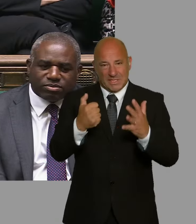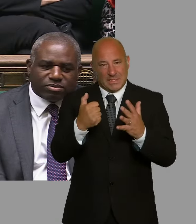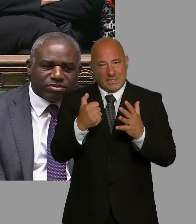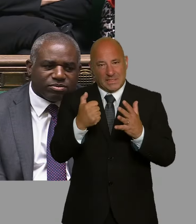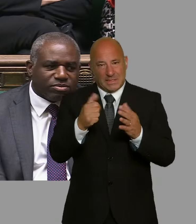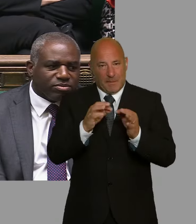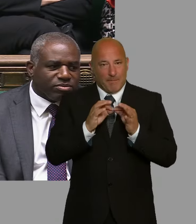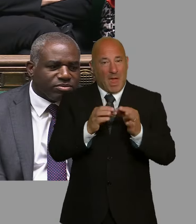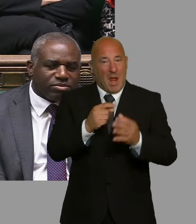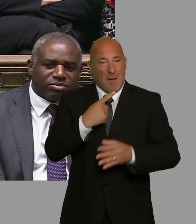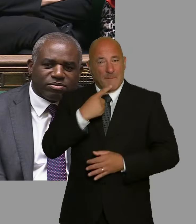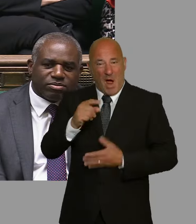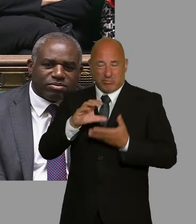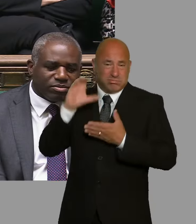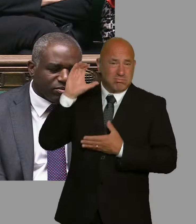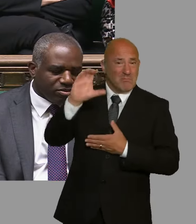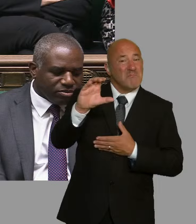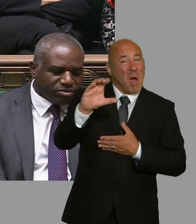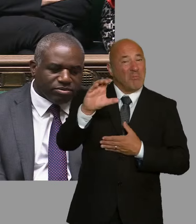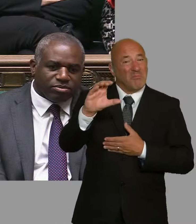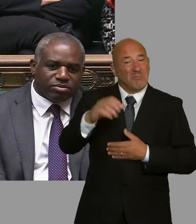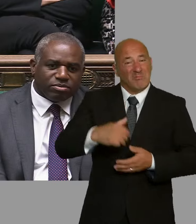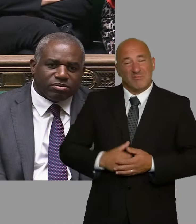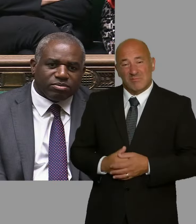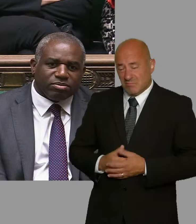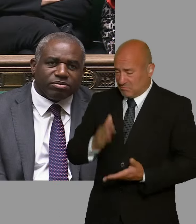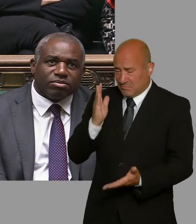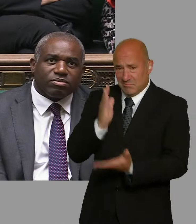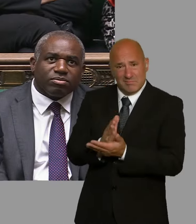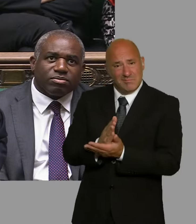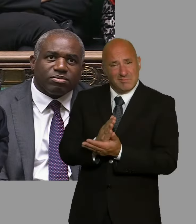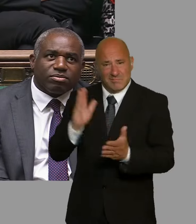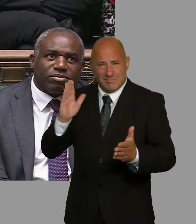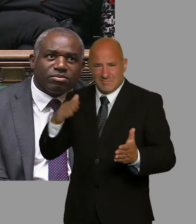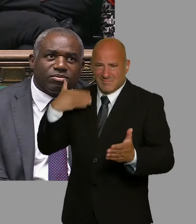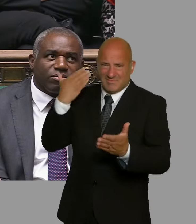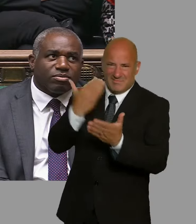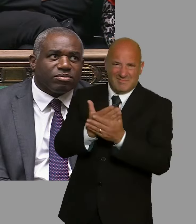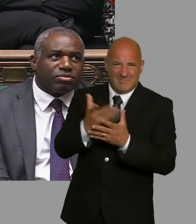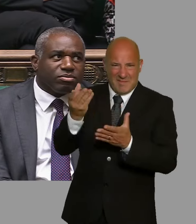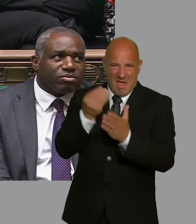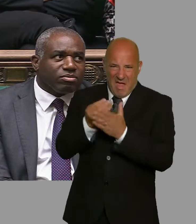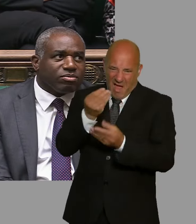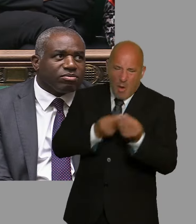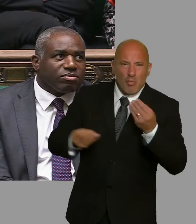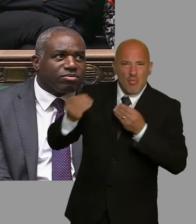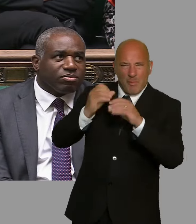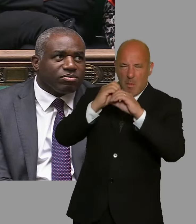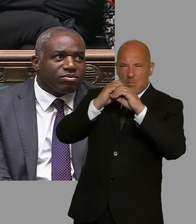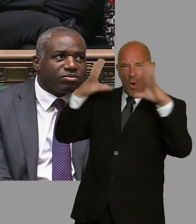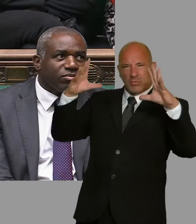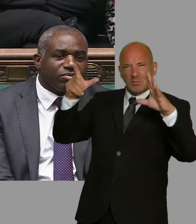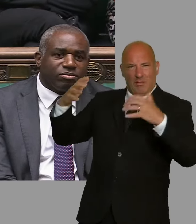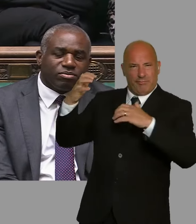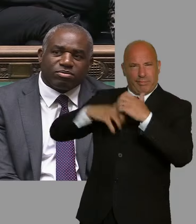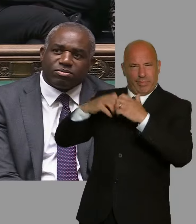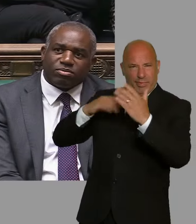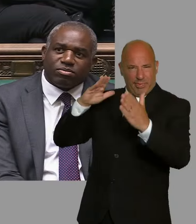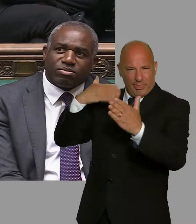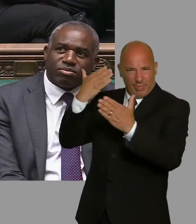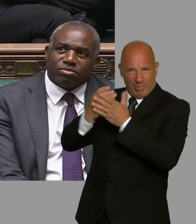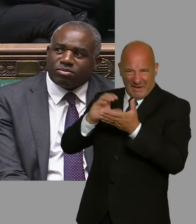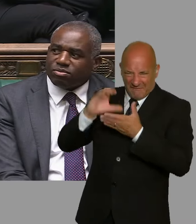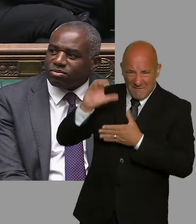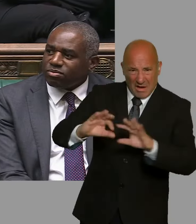And over coming weeks, we'll set out plans for further investment and renewal. Mr. Speaker, our strategic defence review shows this government will